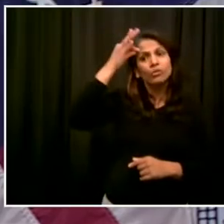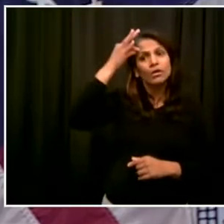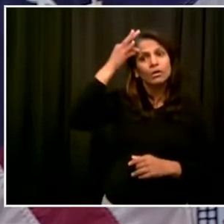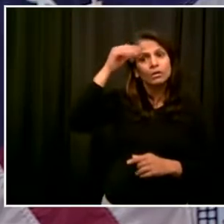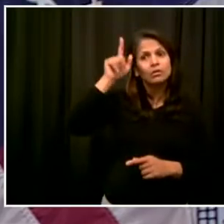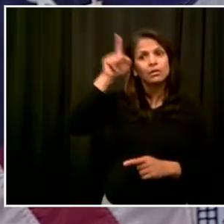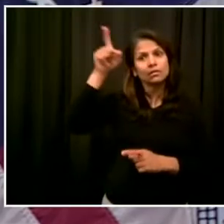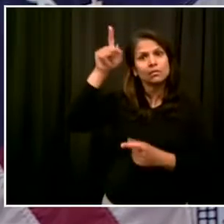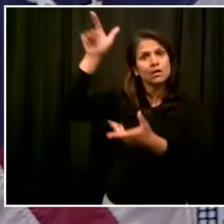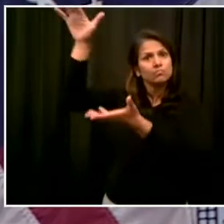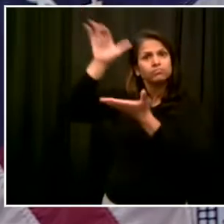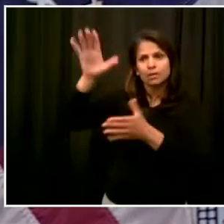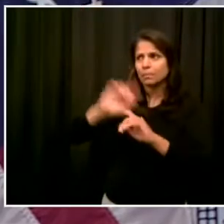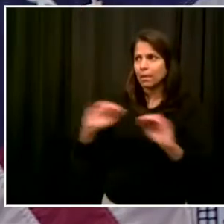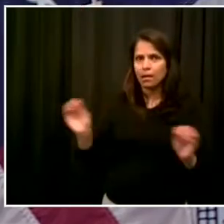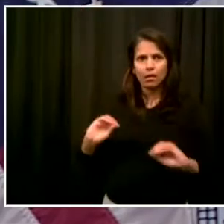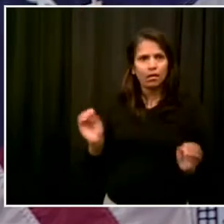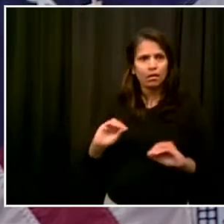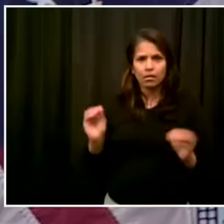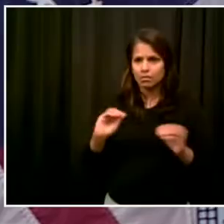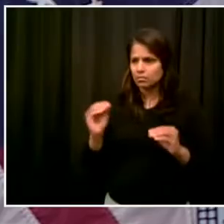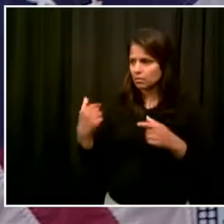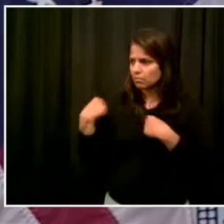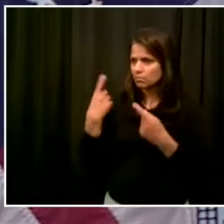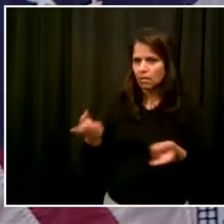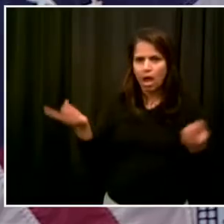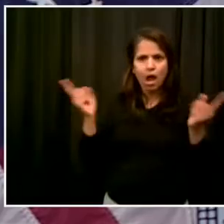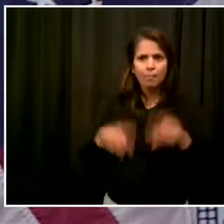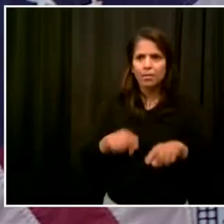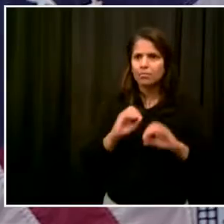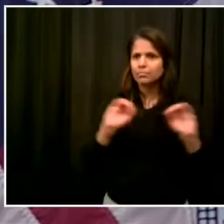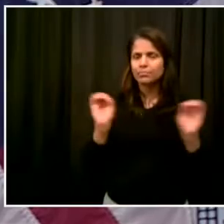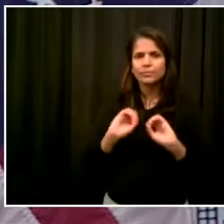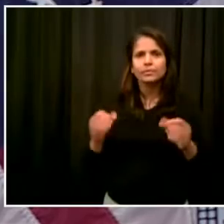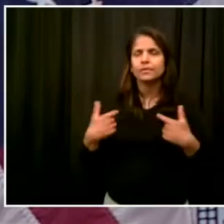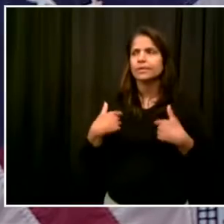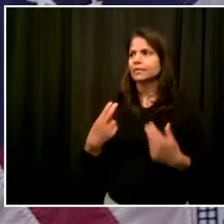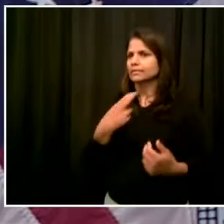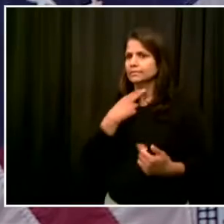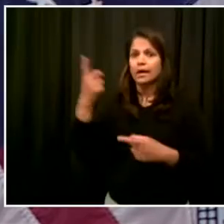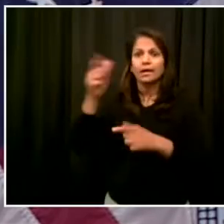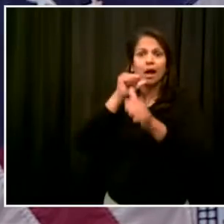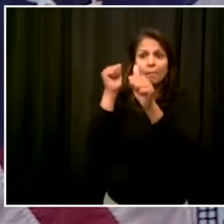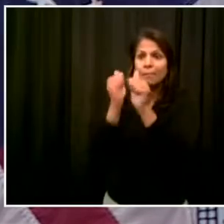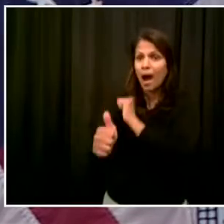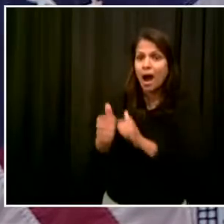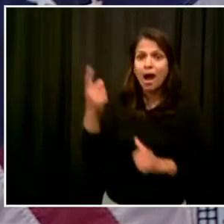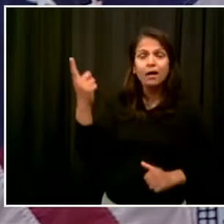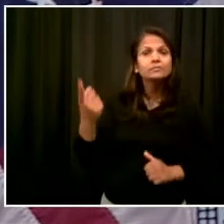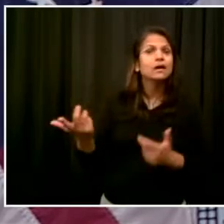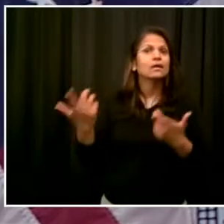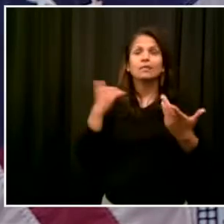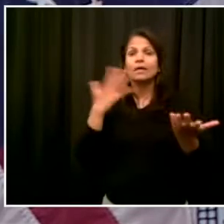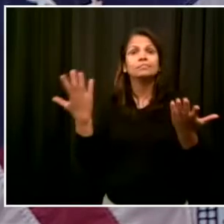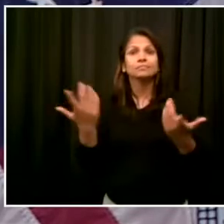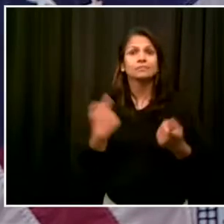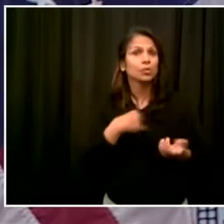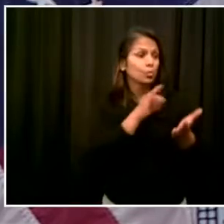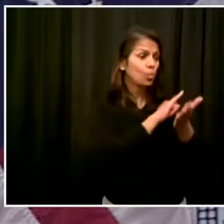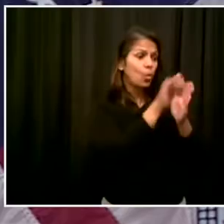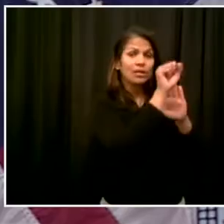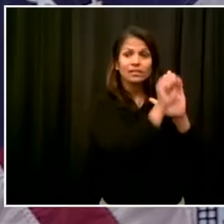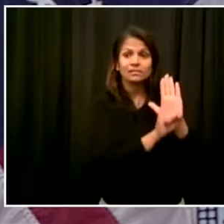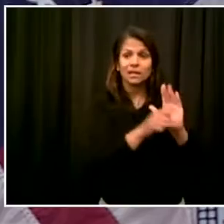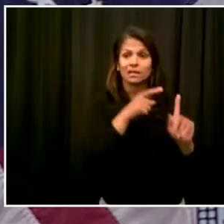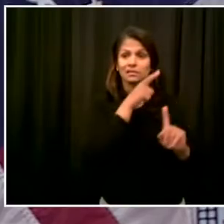ever happens. We had hoped we would get borrowing authority from Albany. That has not happened. If that is going to happen in time for this